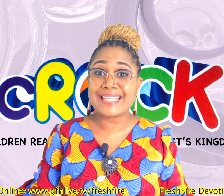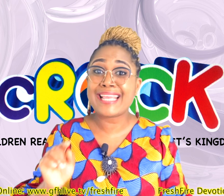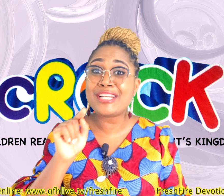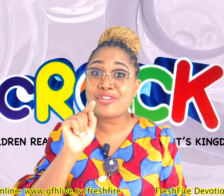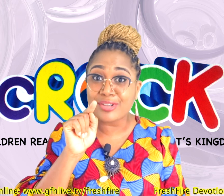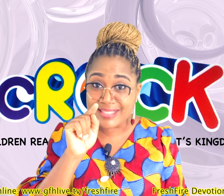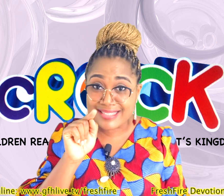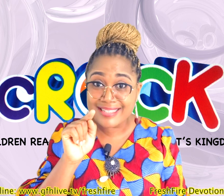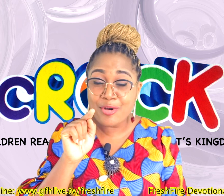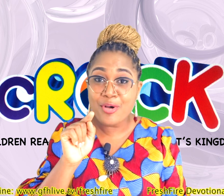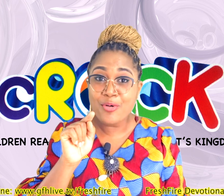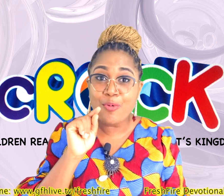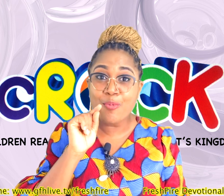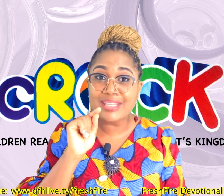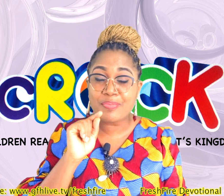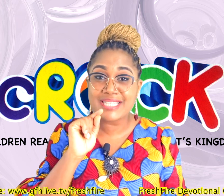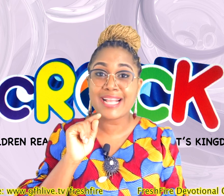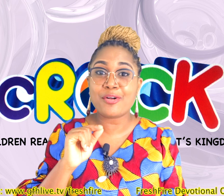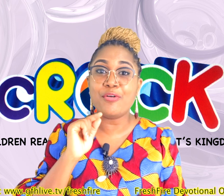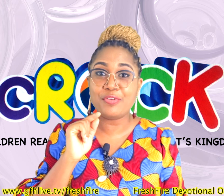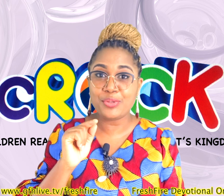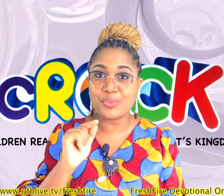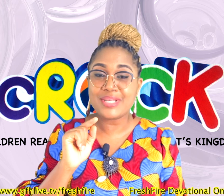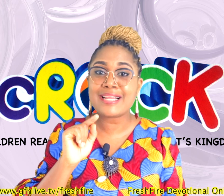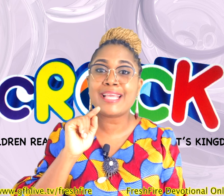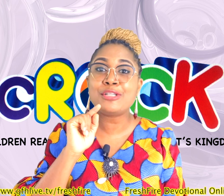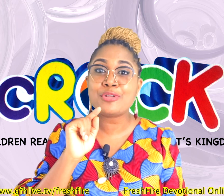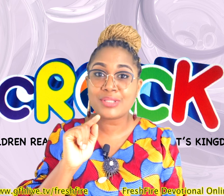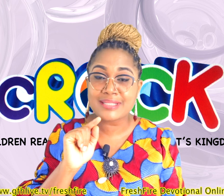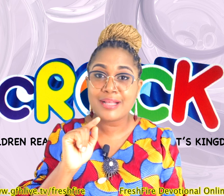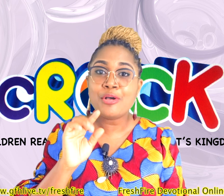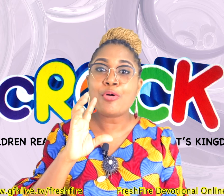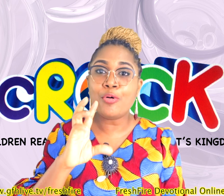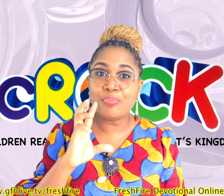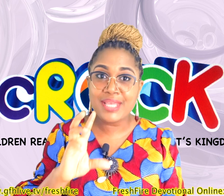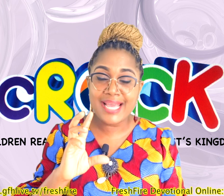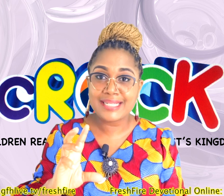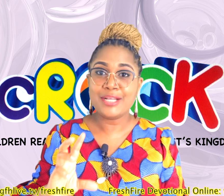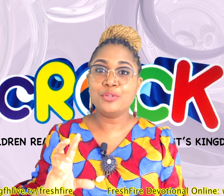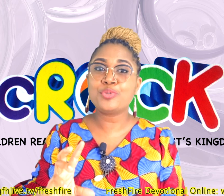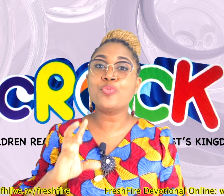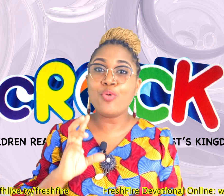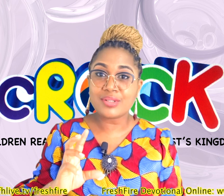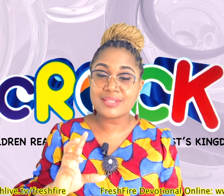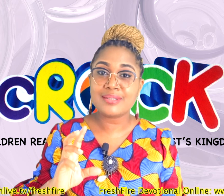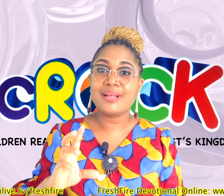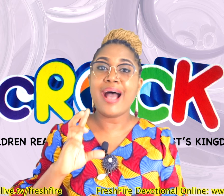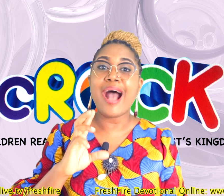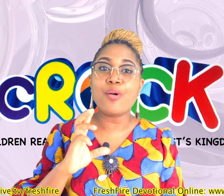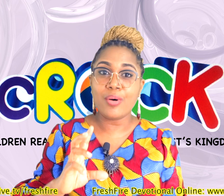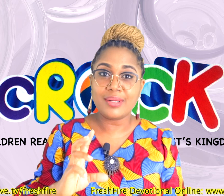has is like a dot. What the president can offer you is like a dot compared to